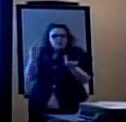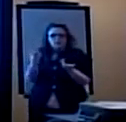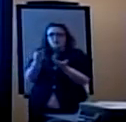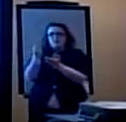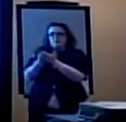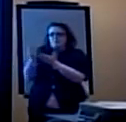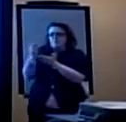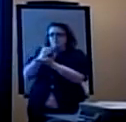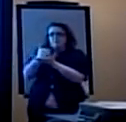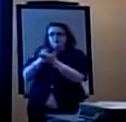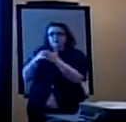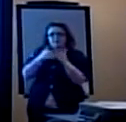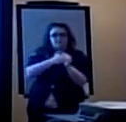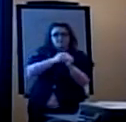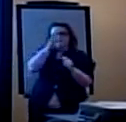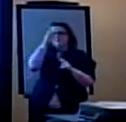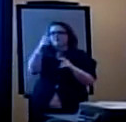budget they can't select.